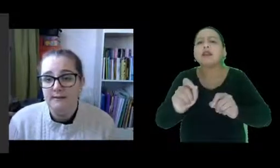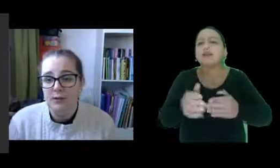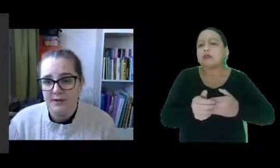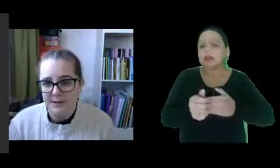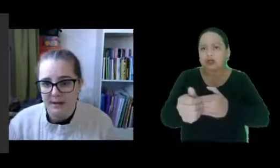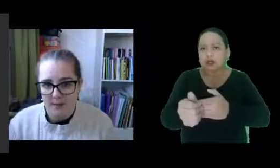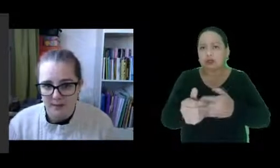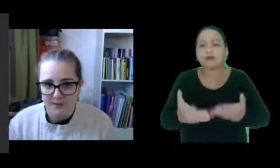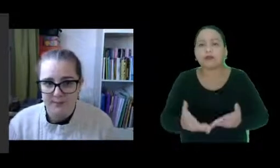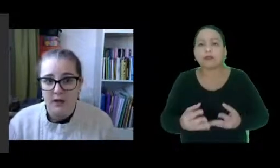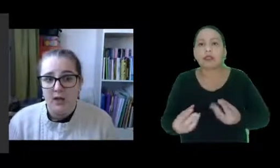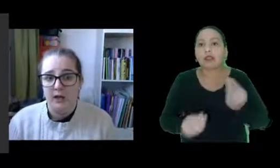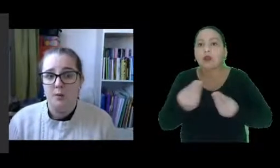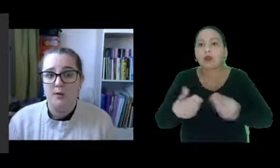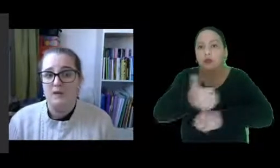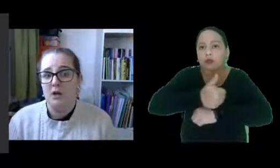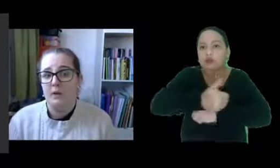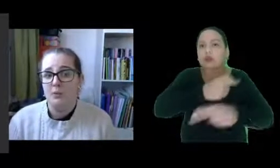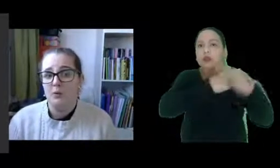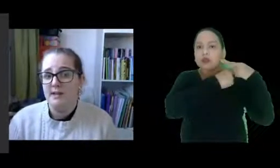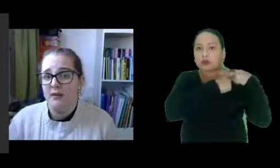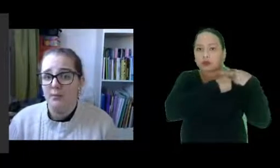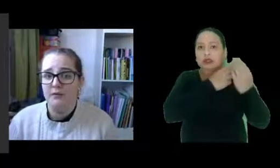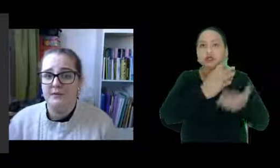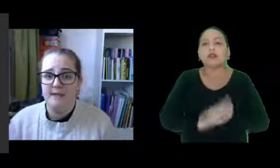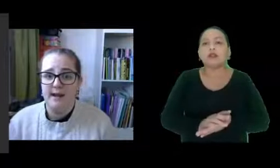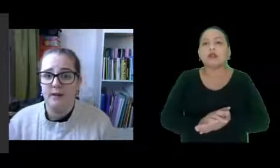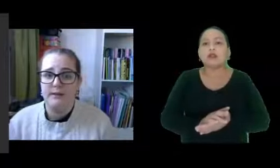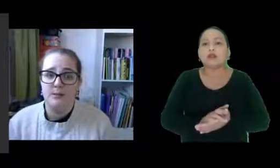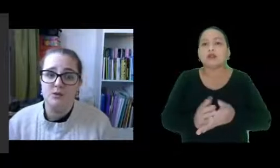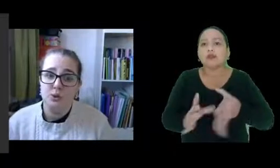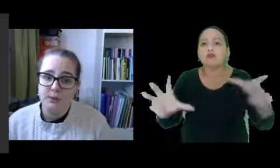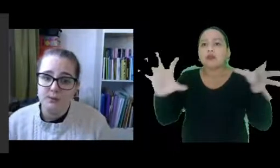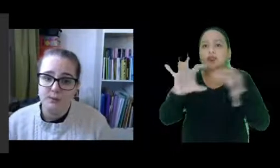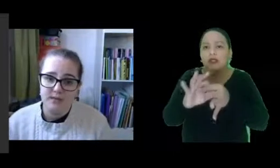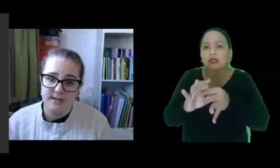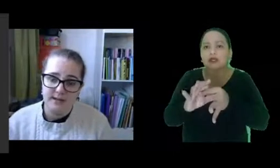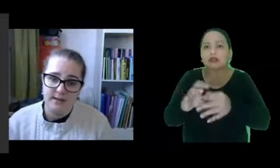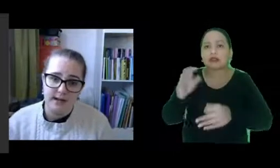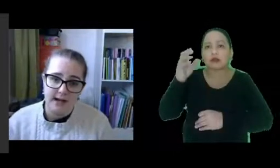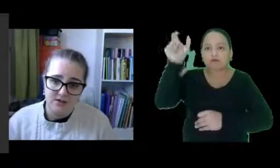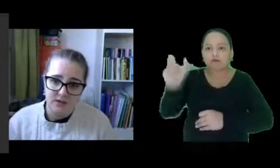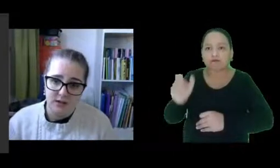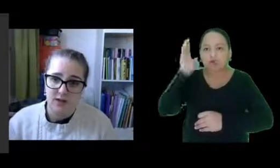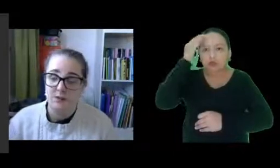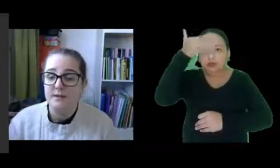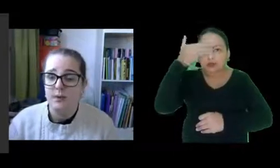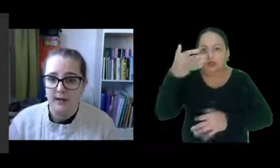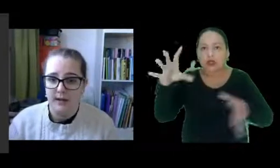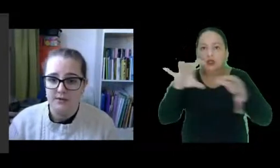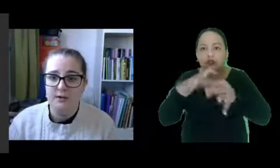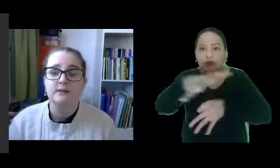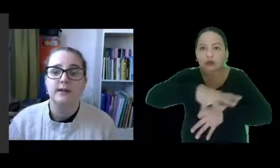interpreter guide? He is a professional responsible for making the link between the person with acquired deafness and